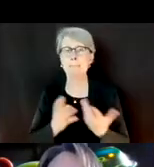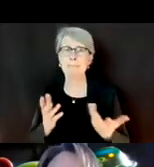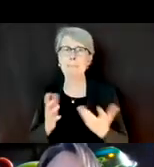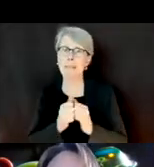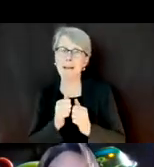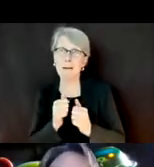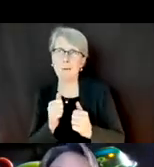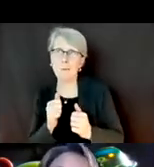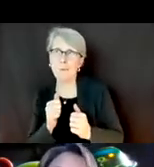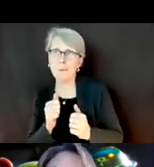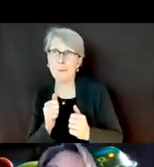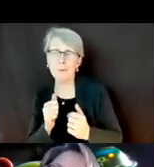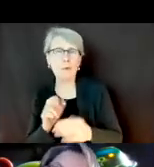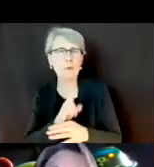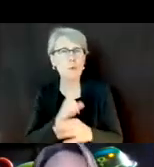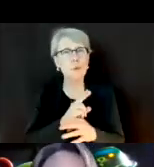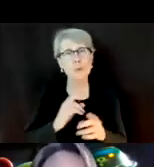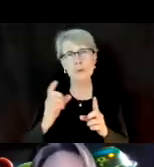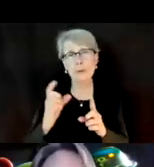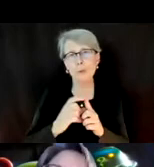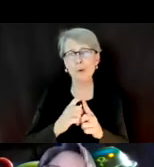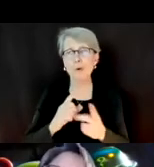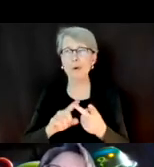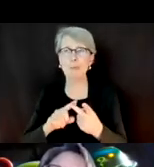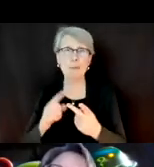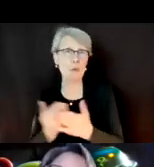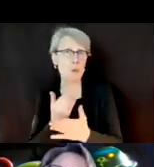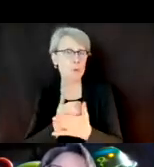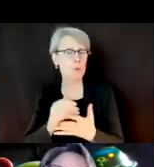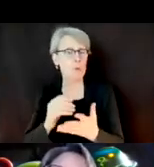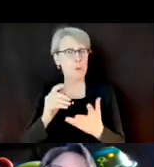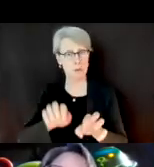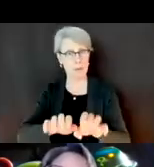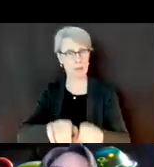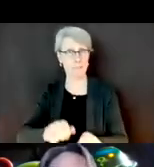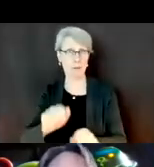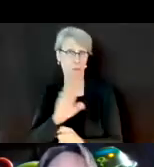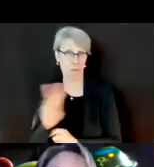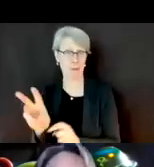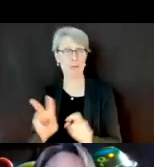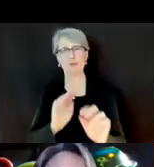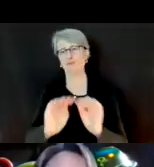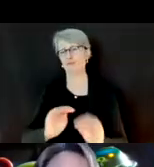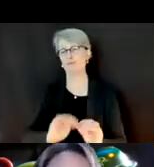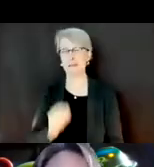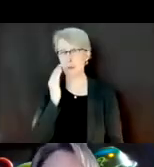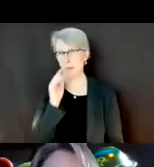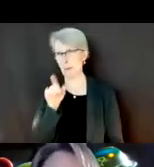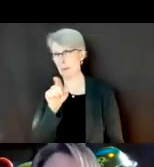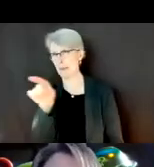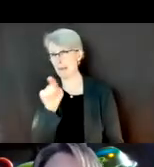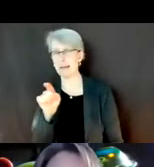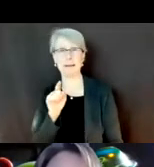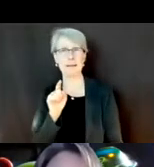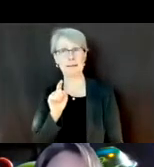throughout our footprint, or maybe creating new content because there's a relevant pocket of interest that we haven't been